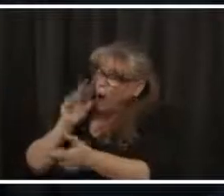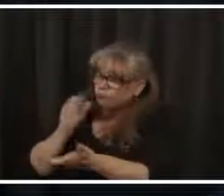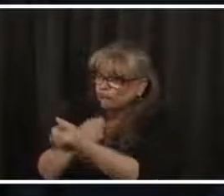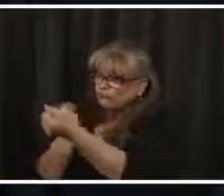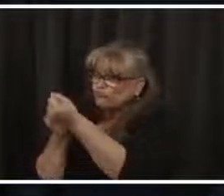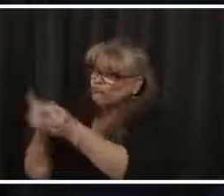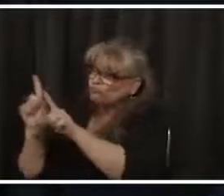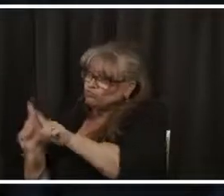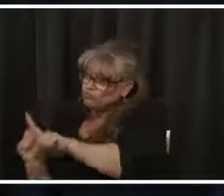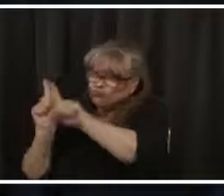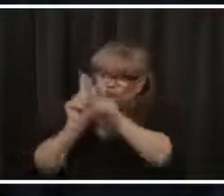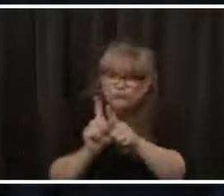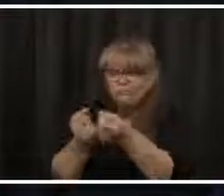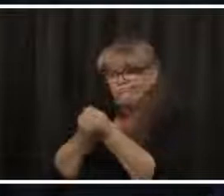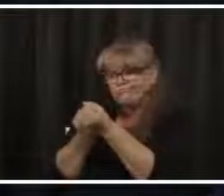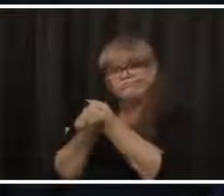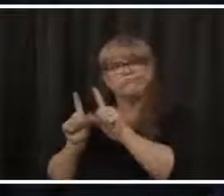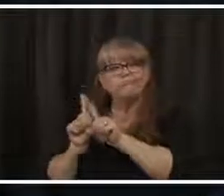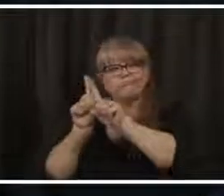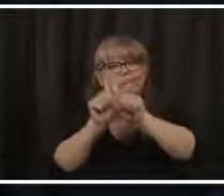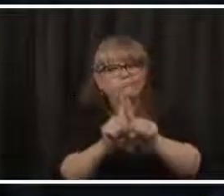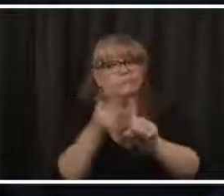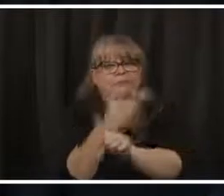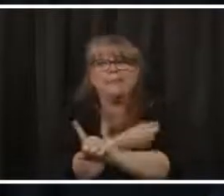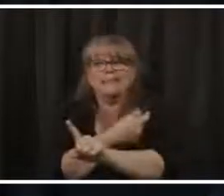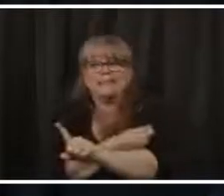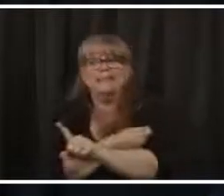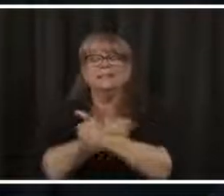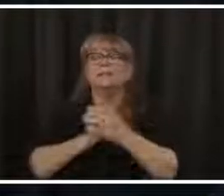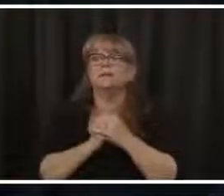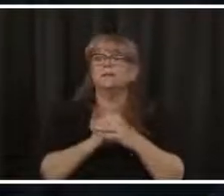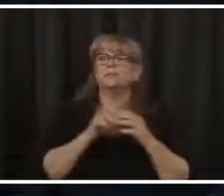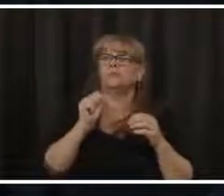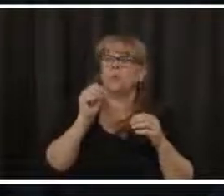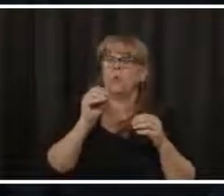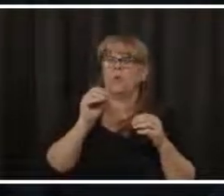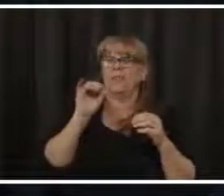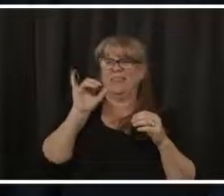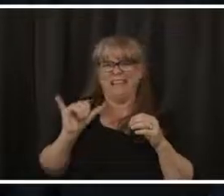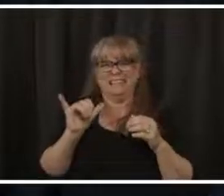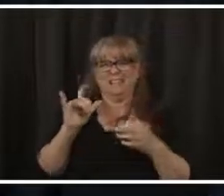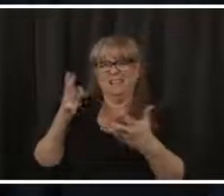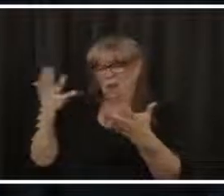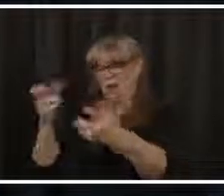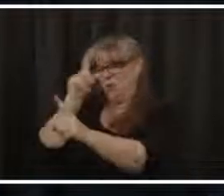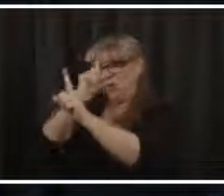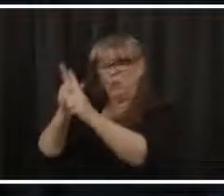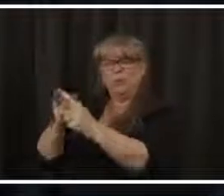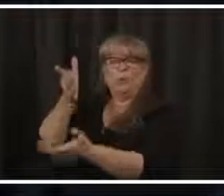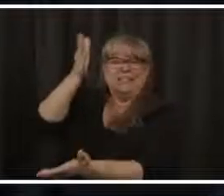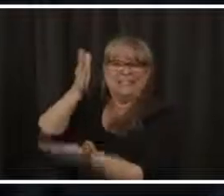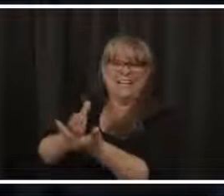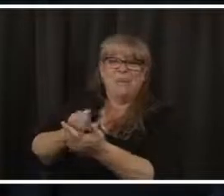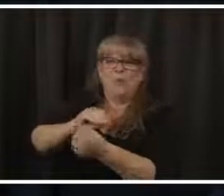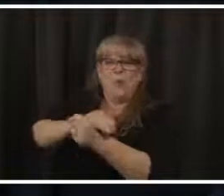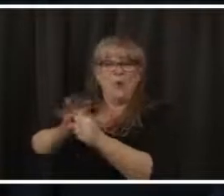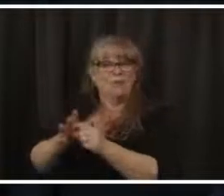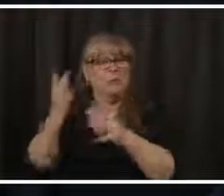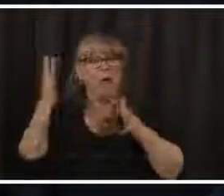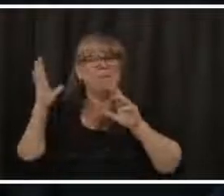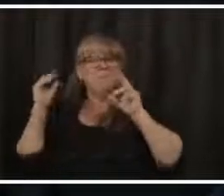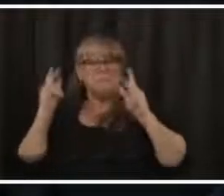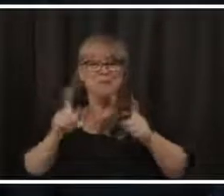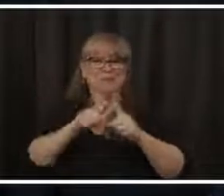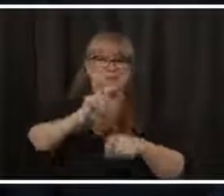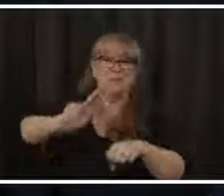and out in 15 minutes. That's how we end this. That's how we get back to normal. That's how we save lives. And that's how we